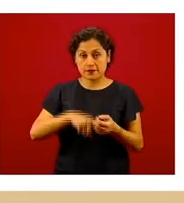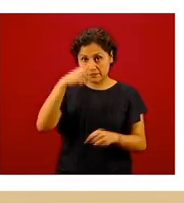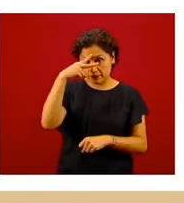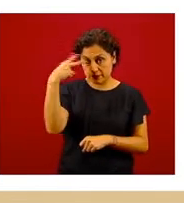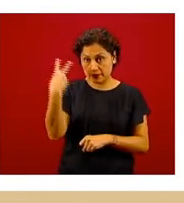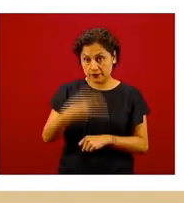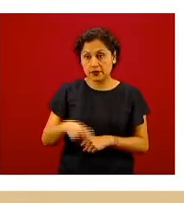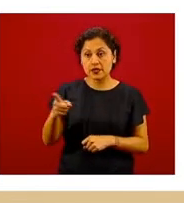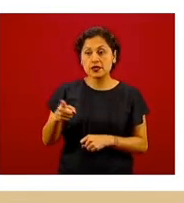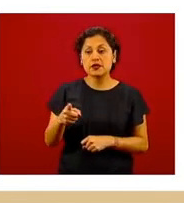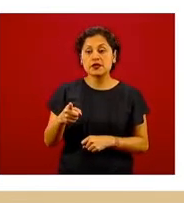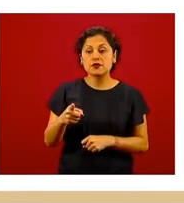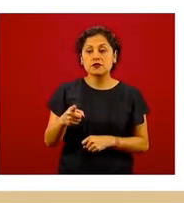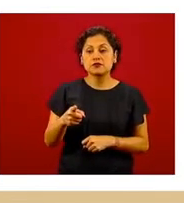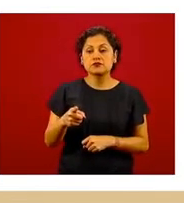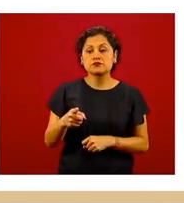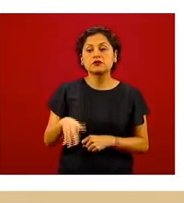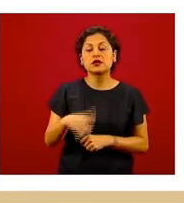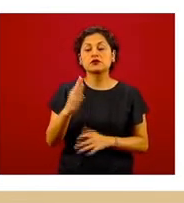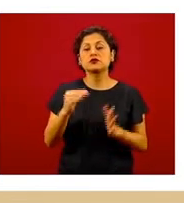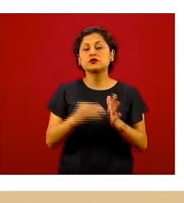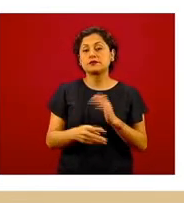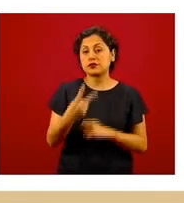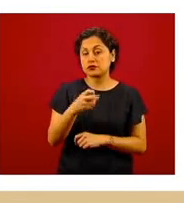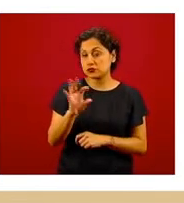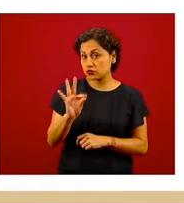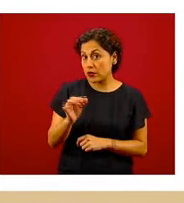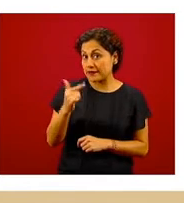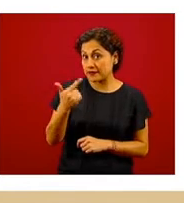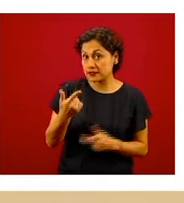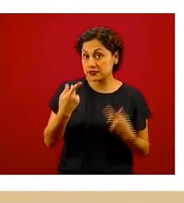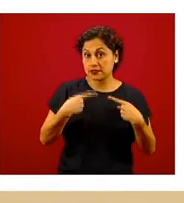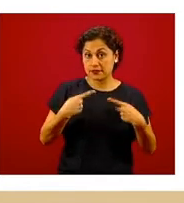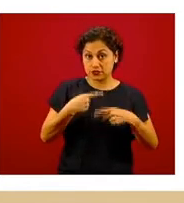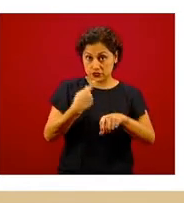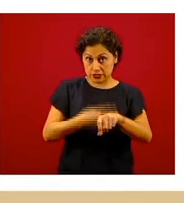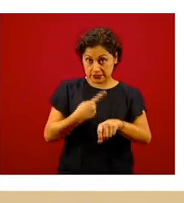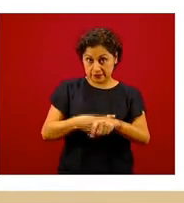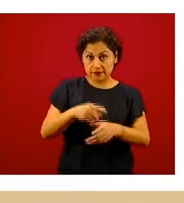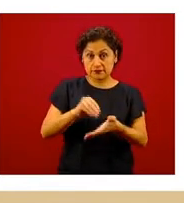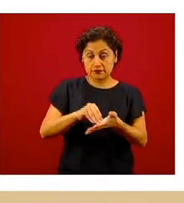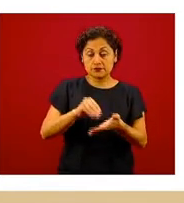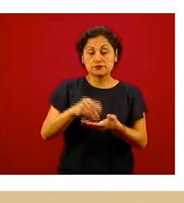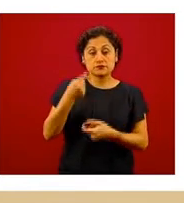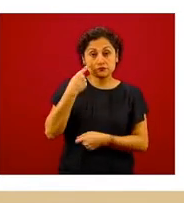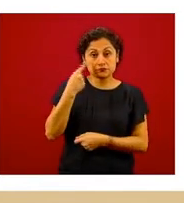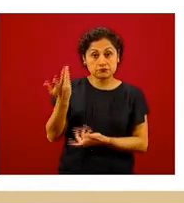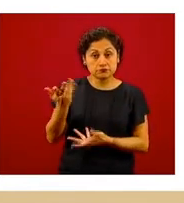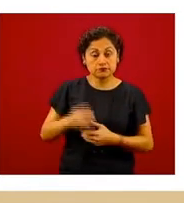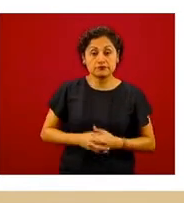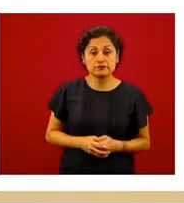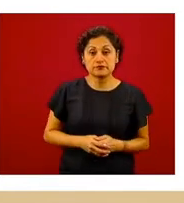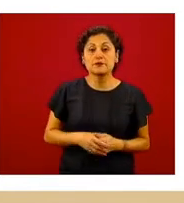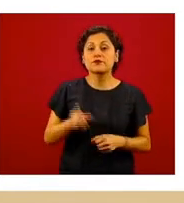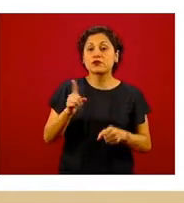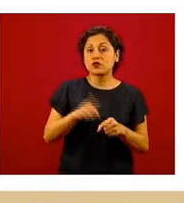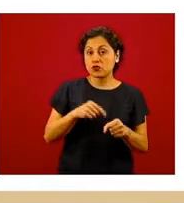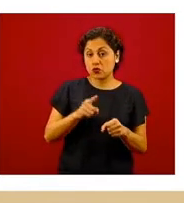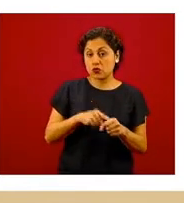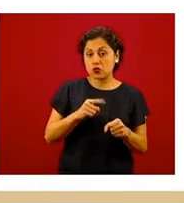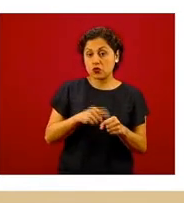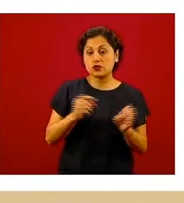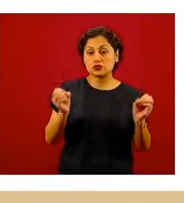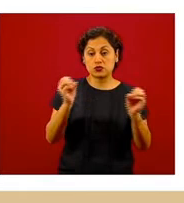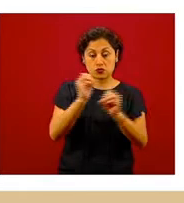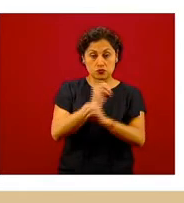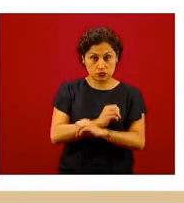distribution of the 14,247 confirmed active cases. As you can see, there are some cases that are not